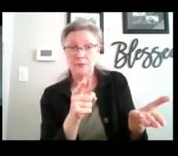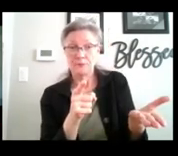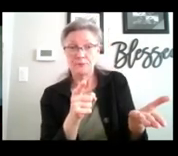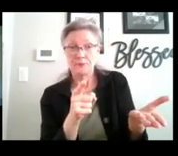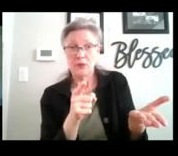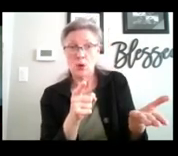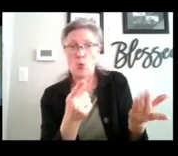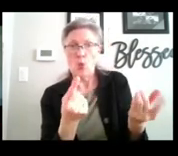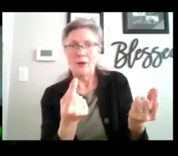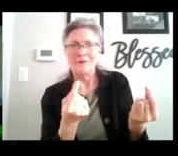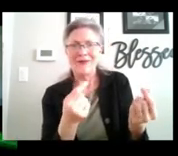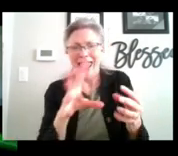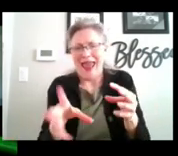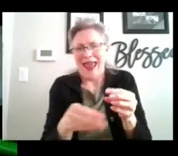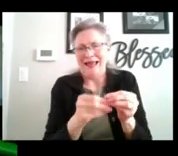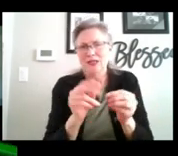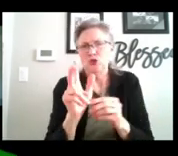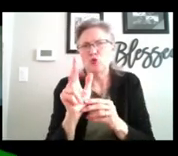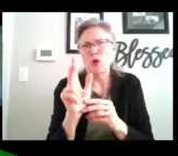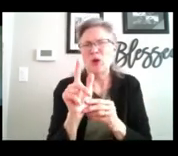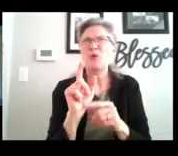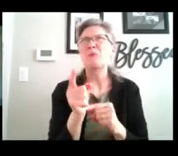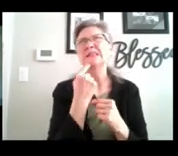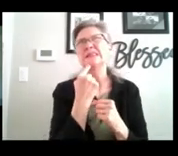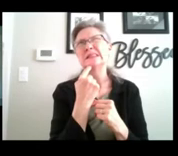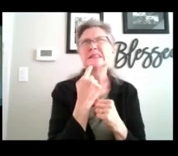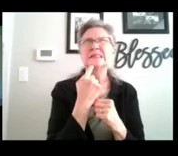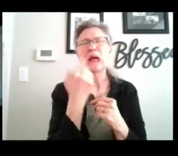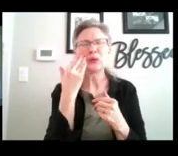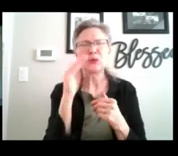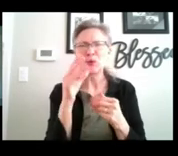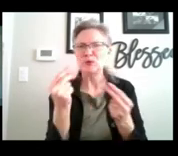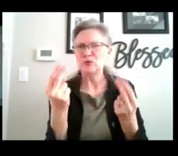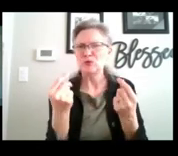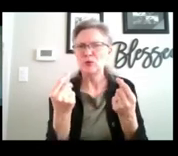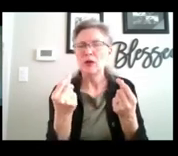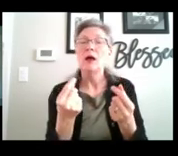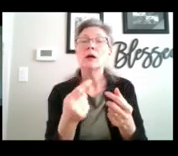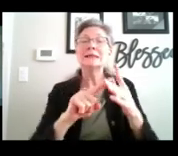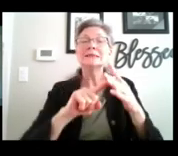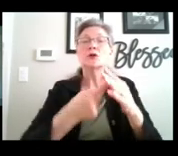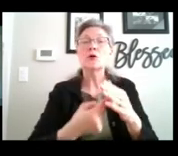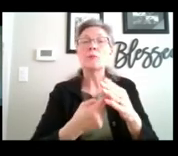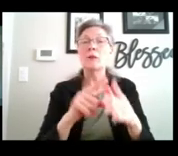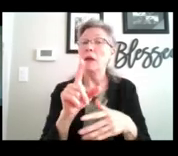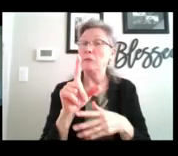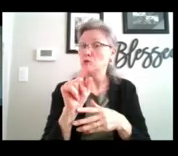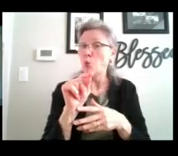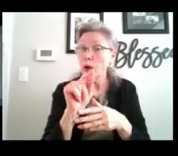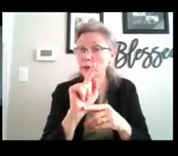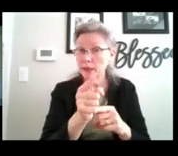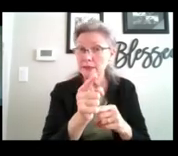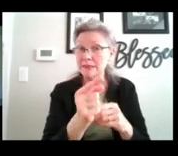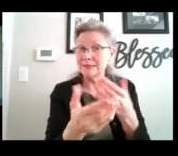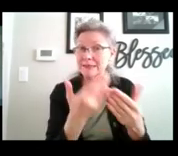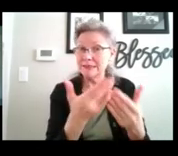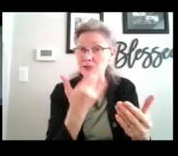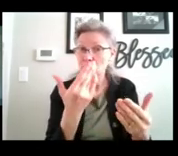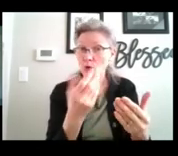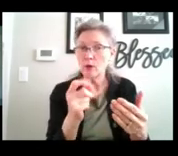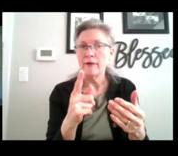what it would be if I added 23 minutes to 10:05, that's okay. Let's start by doing something we can do easily, which would be 20 minutes, right? I know if I